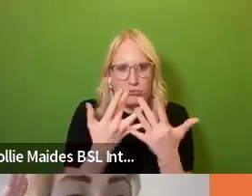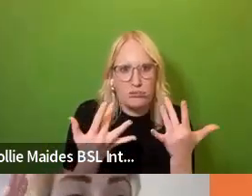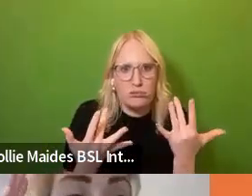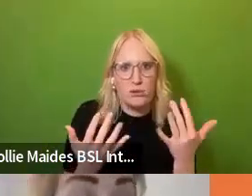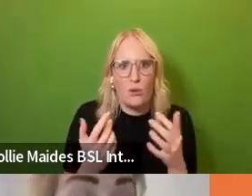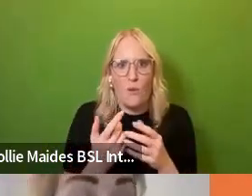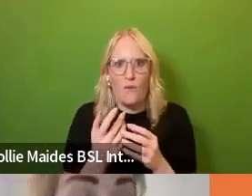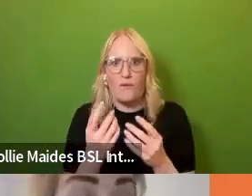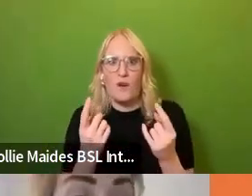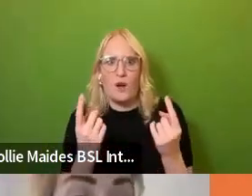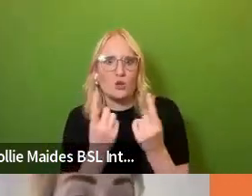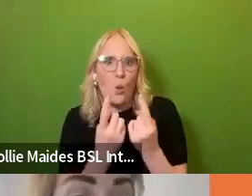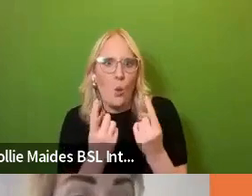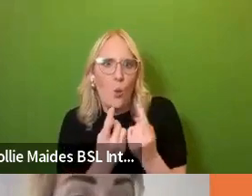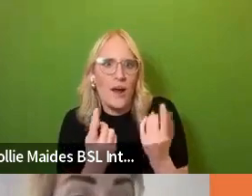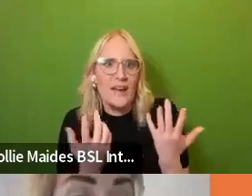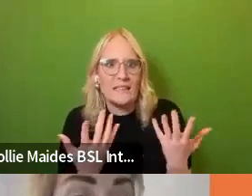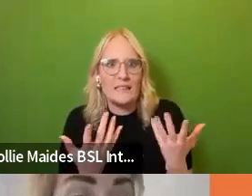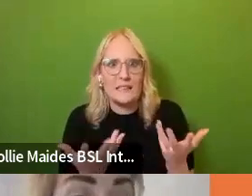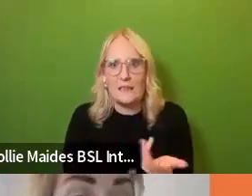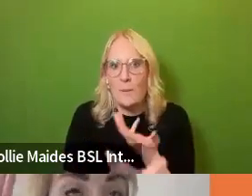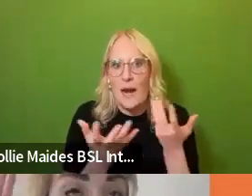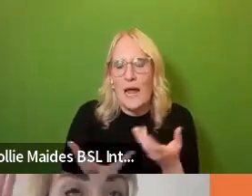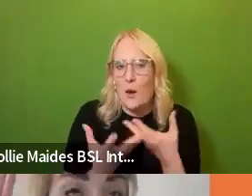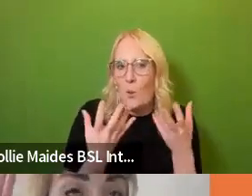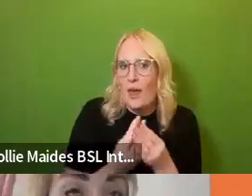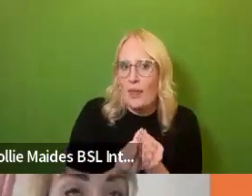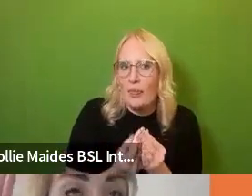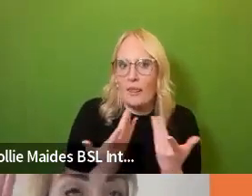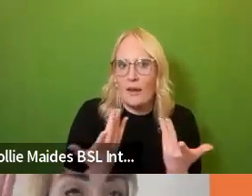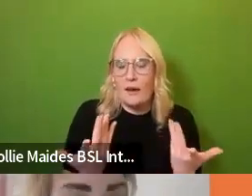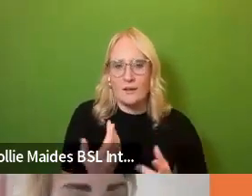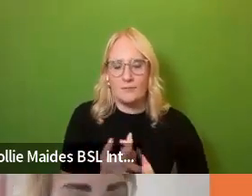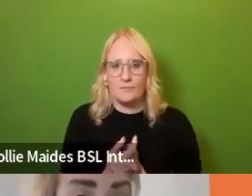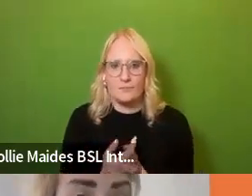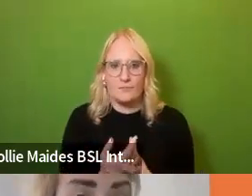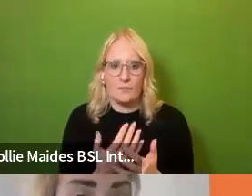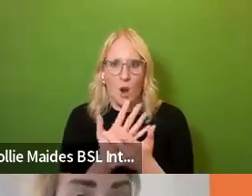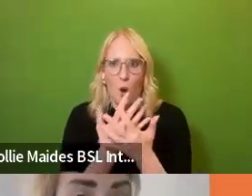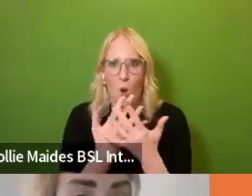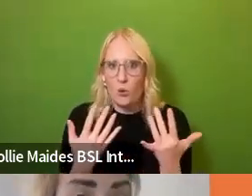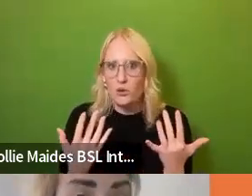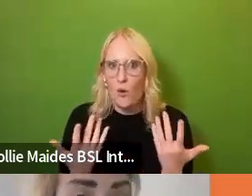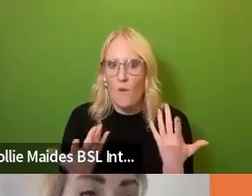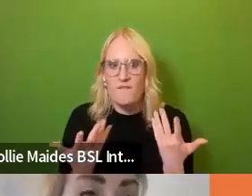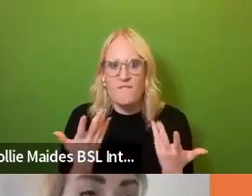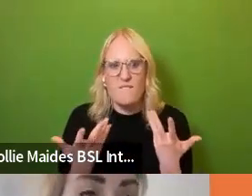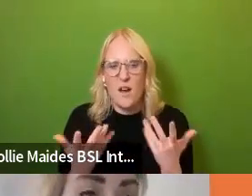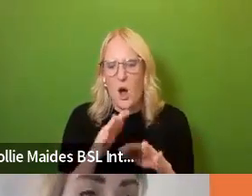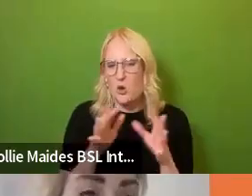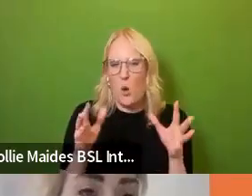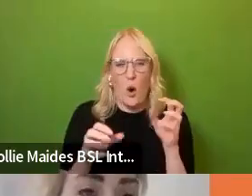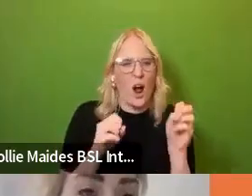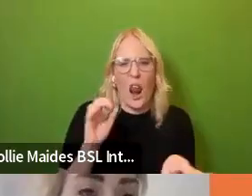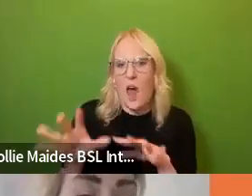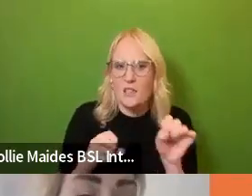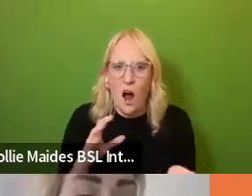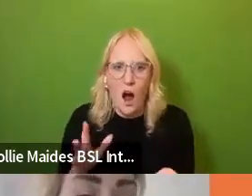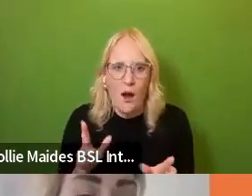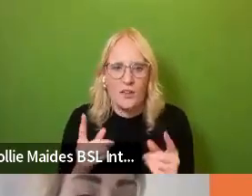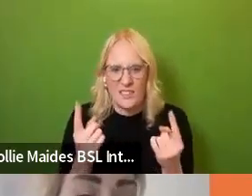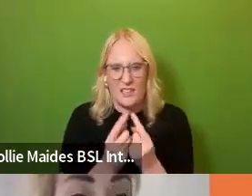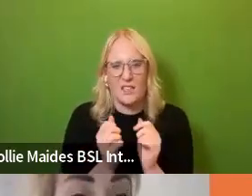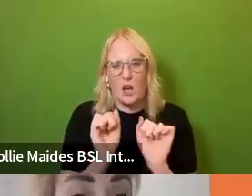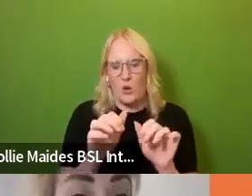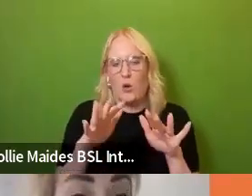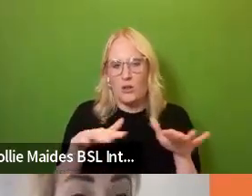toys? Is there lots of bits of not clutter, because it's things that your